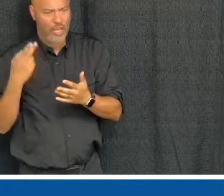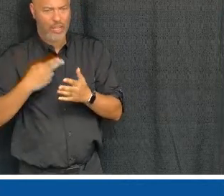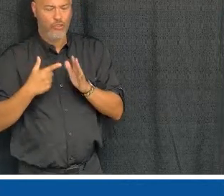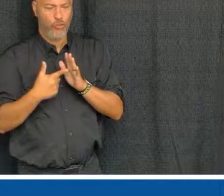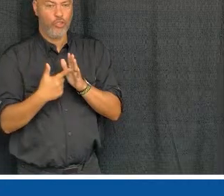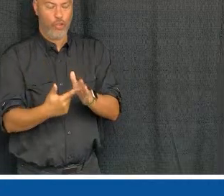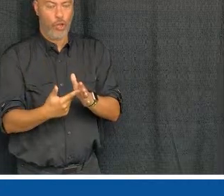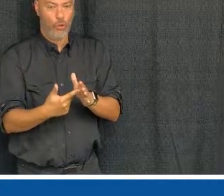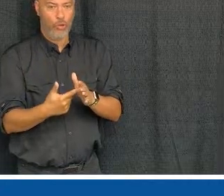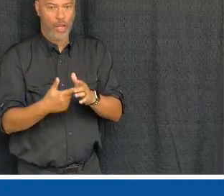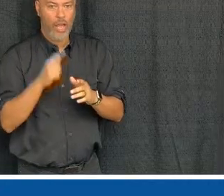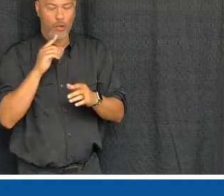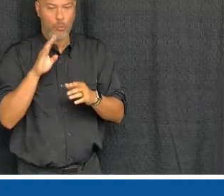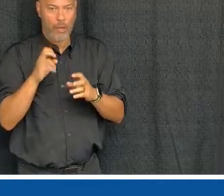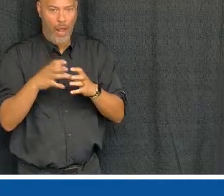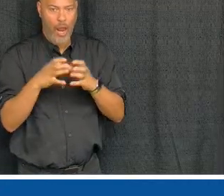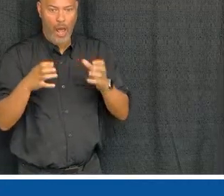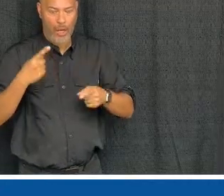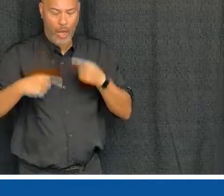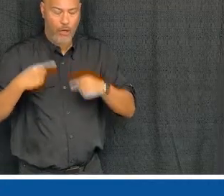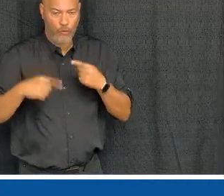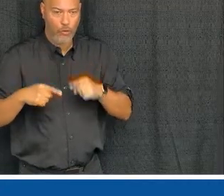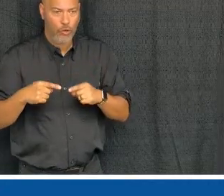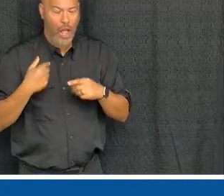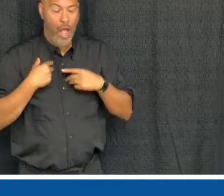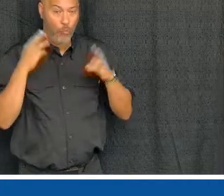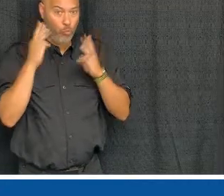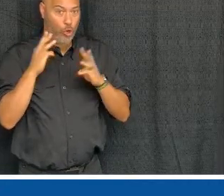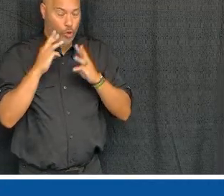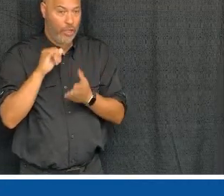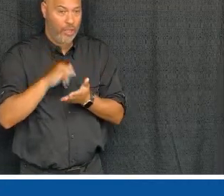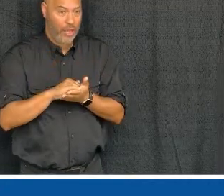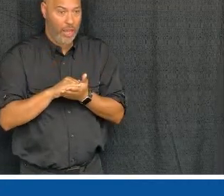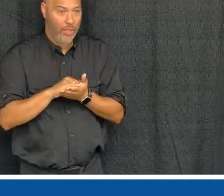shown has been pretty controversial. I'm worried that